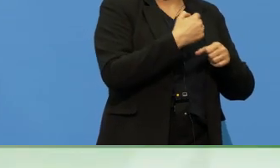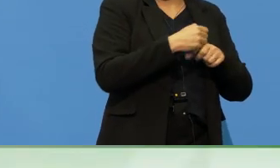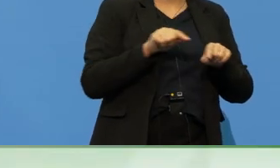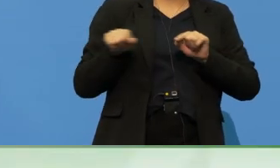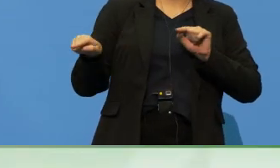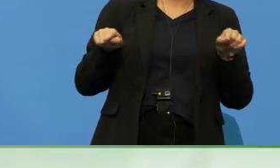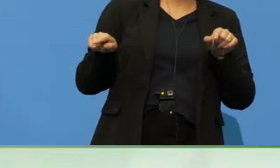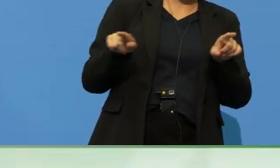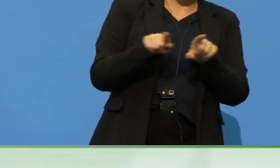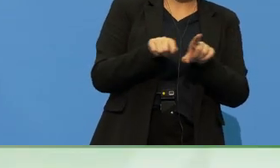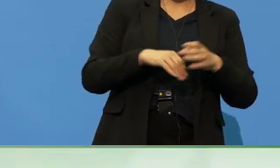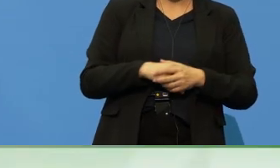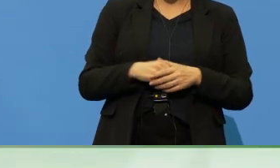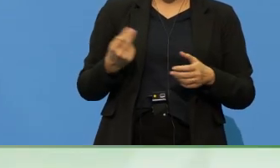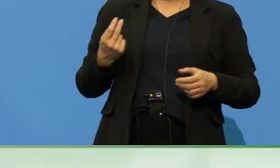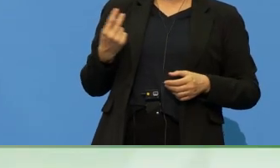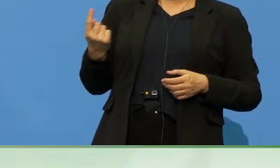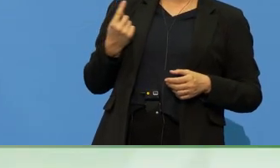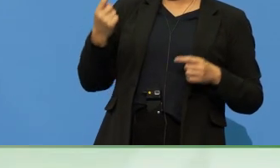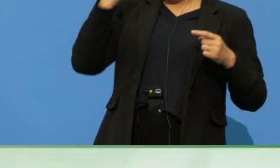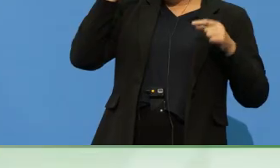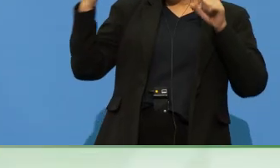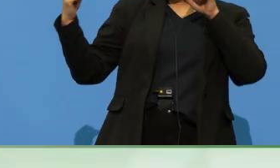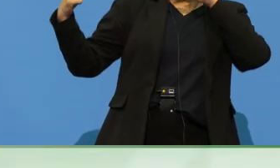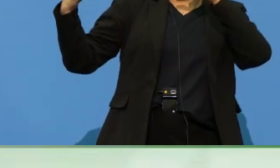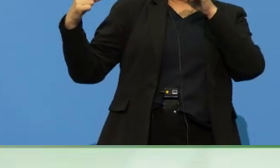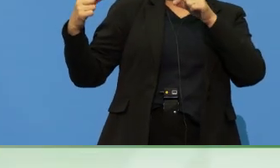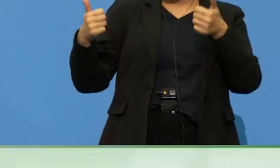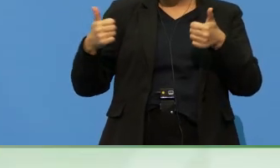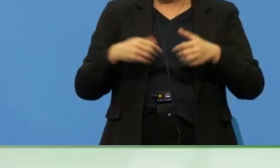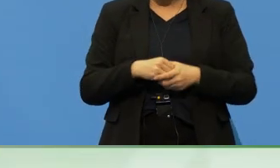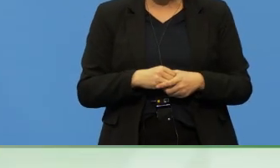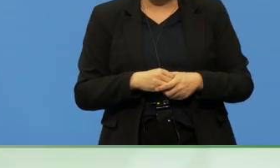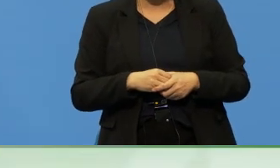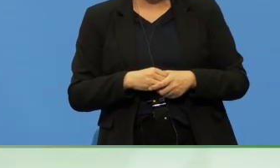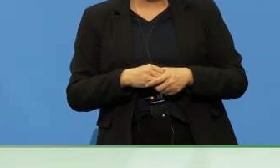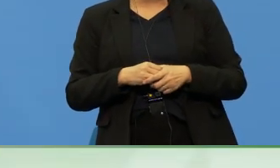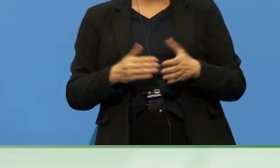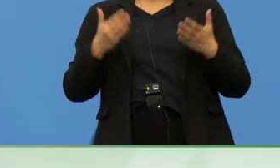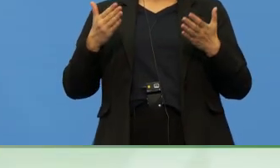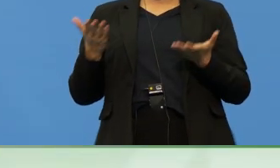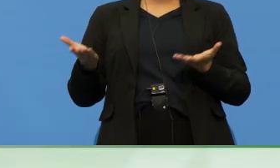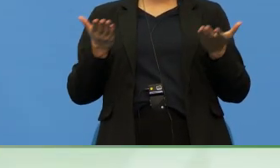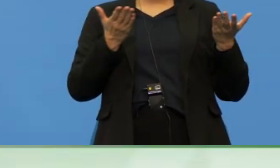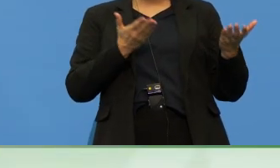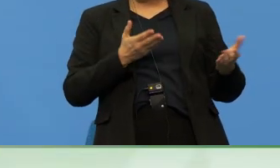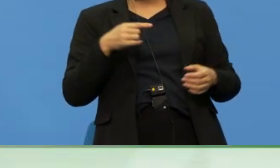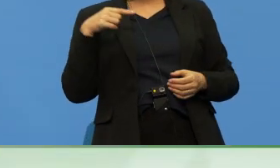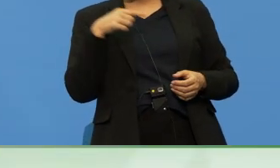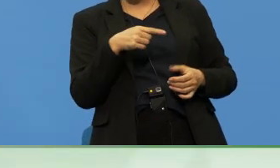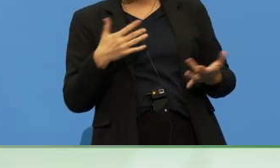here. But Jaroslav, I could ask you the same question. Why did you sort of choose to raise the bar?